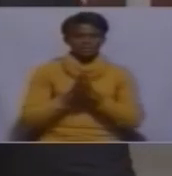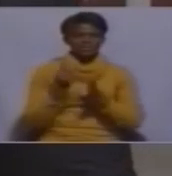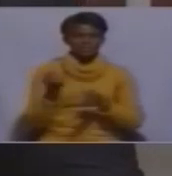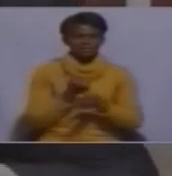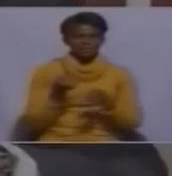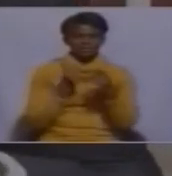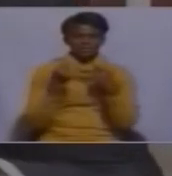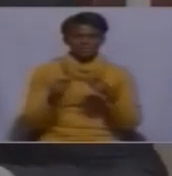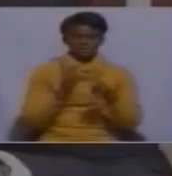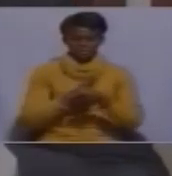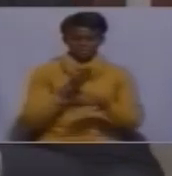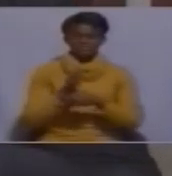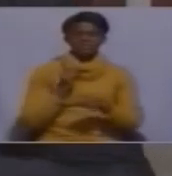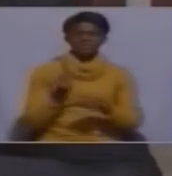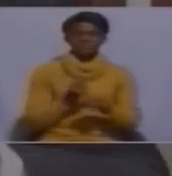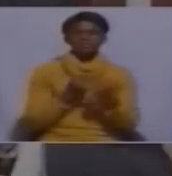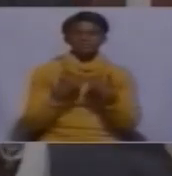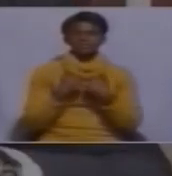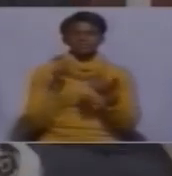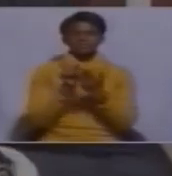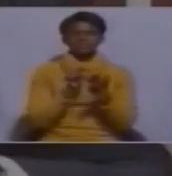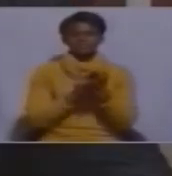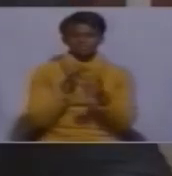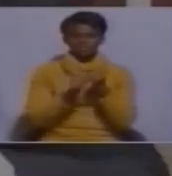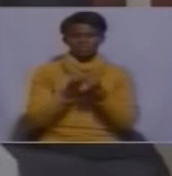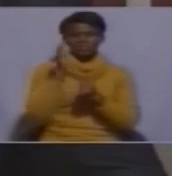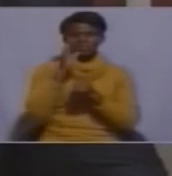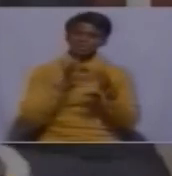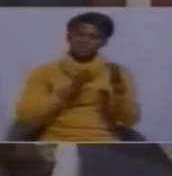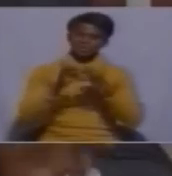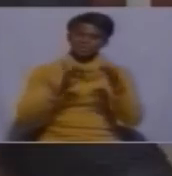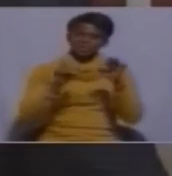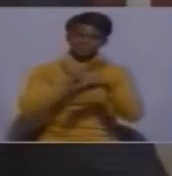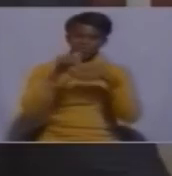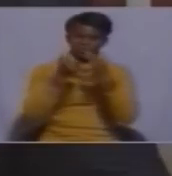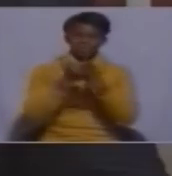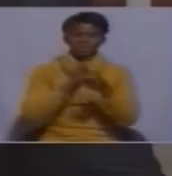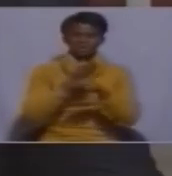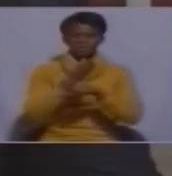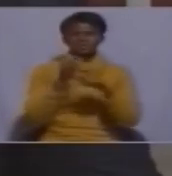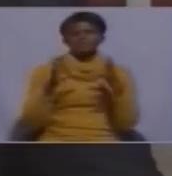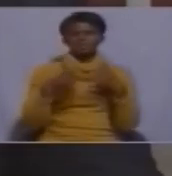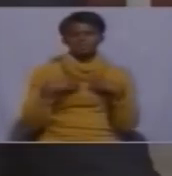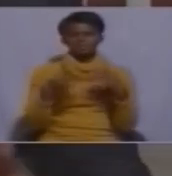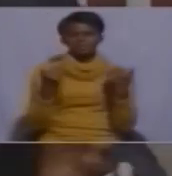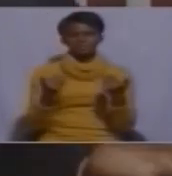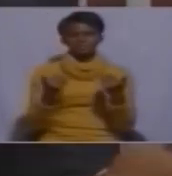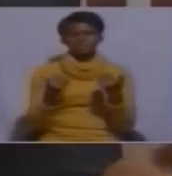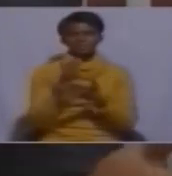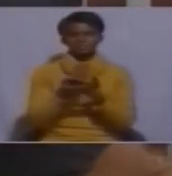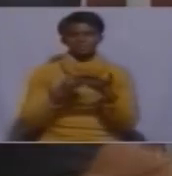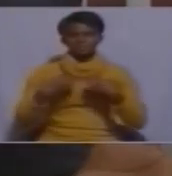place upon us having an act which will state all the processes and procedures to be adopted in that. If right now someone files